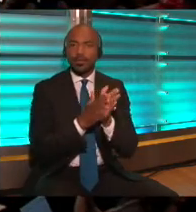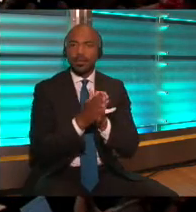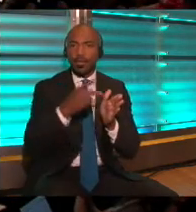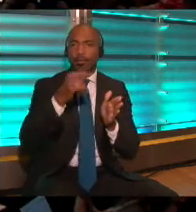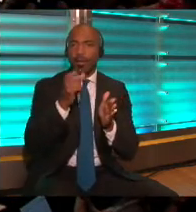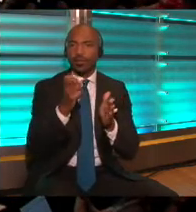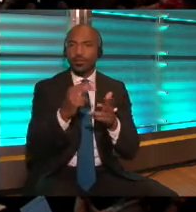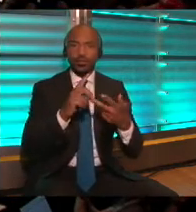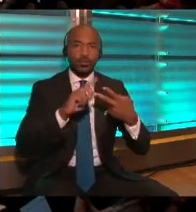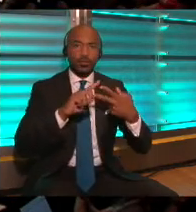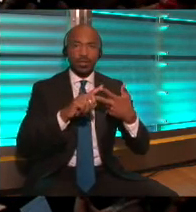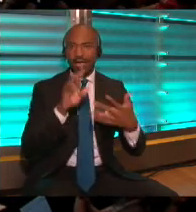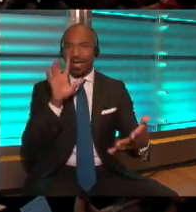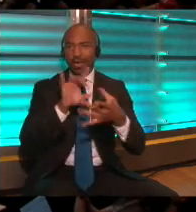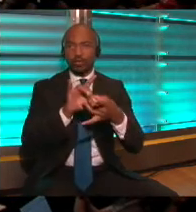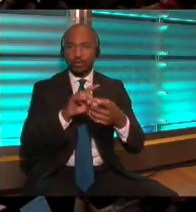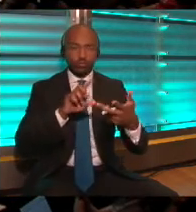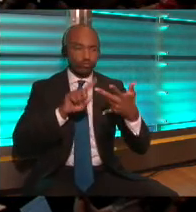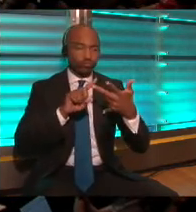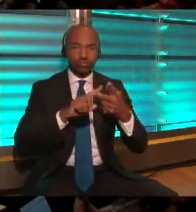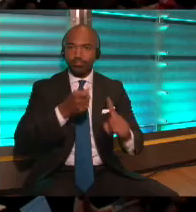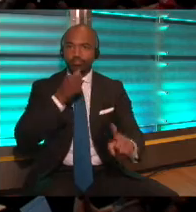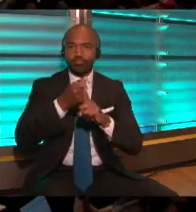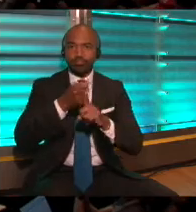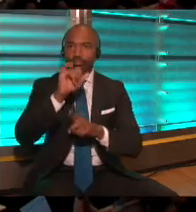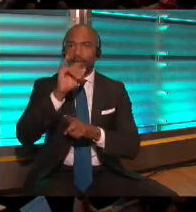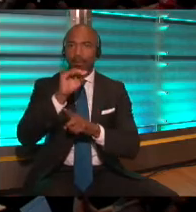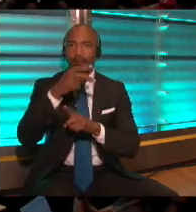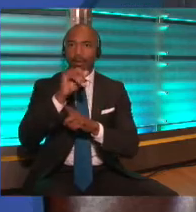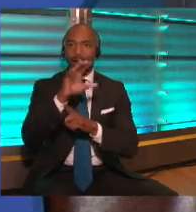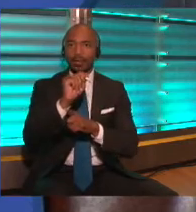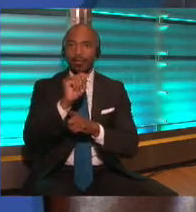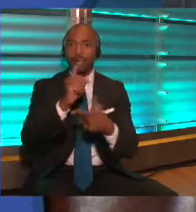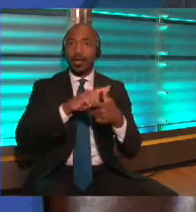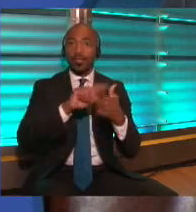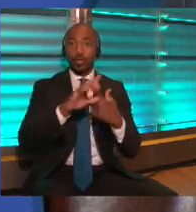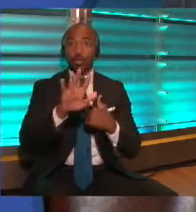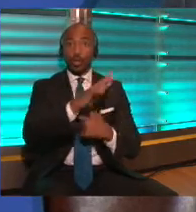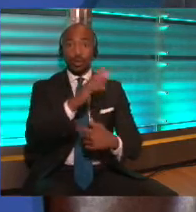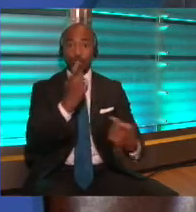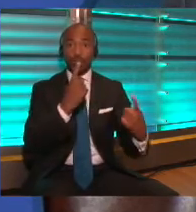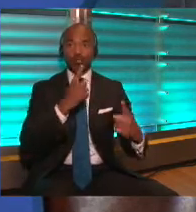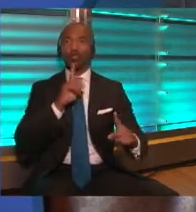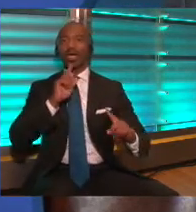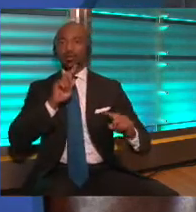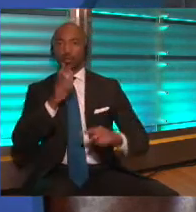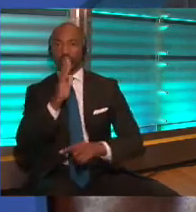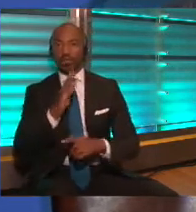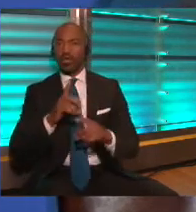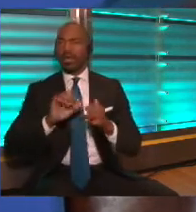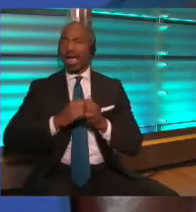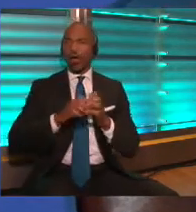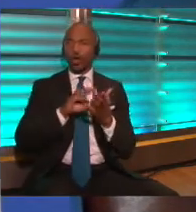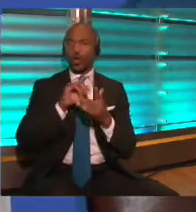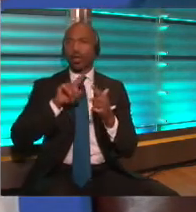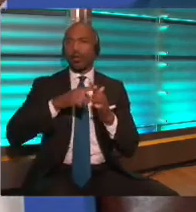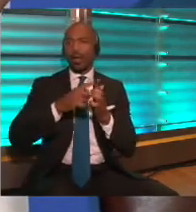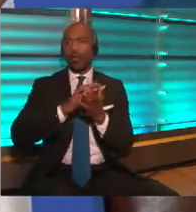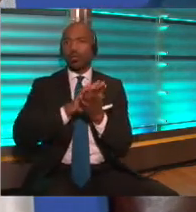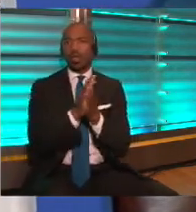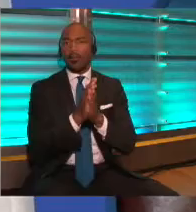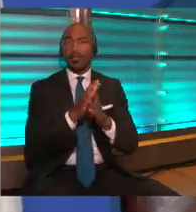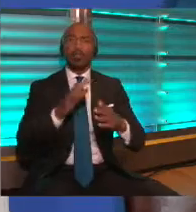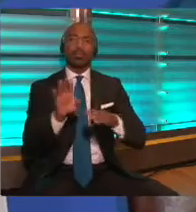is connection, and the third is impact. And then we're gonna answer your questions, because one of the best ways to learn about entrepreneurship, aside